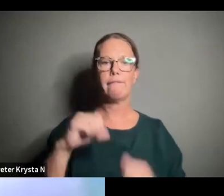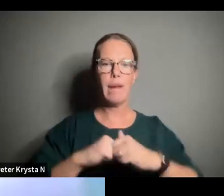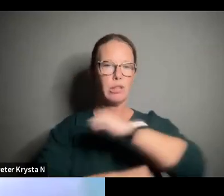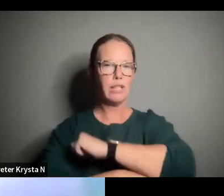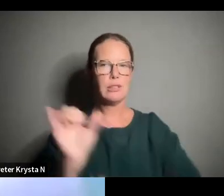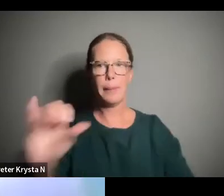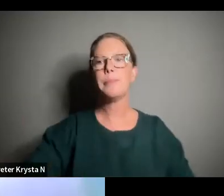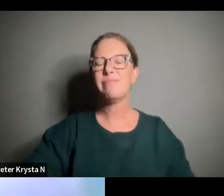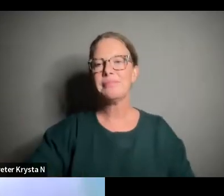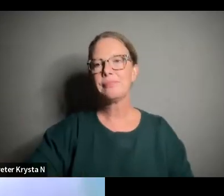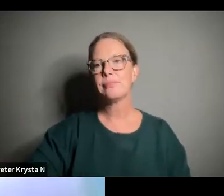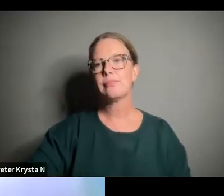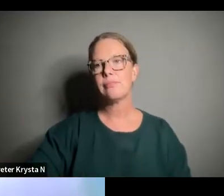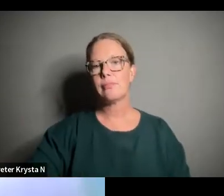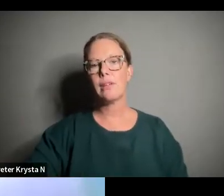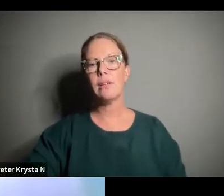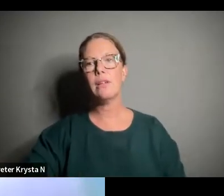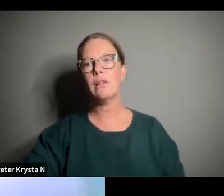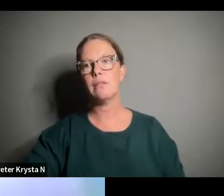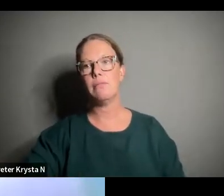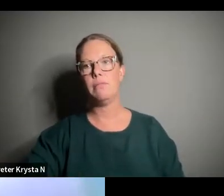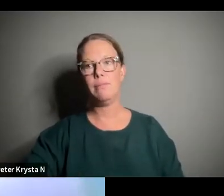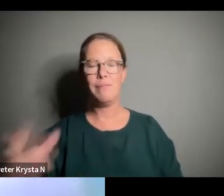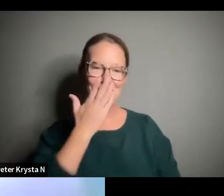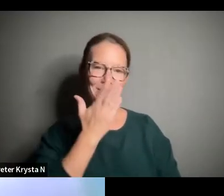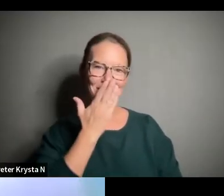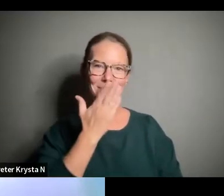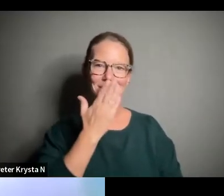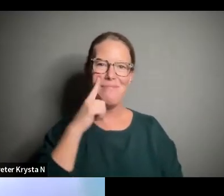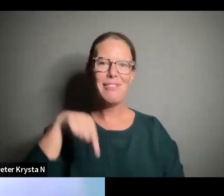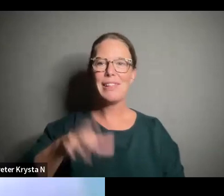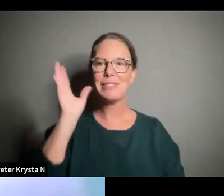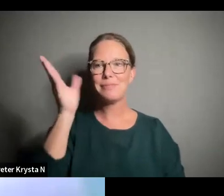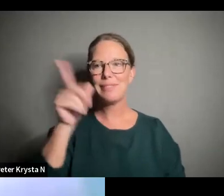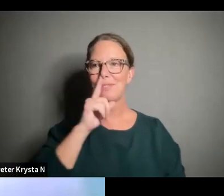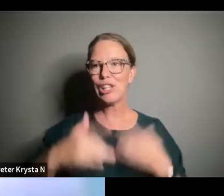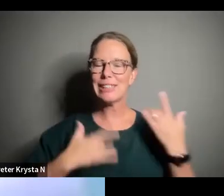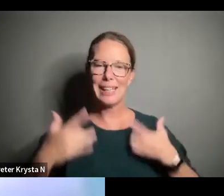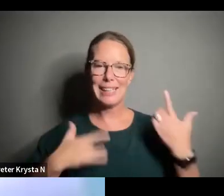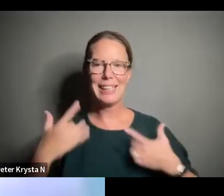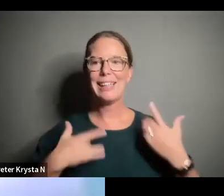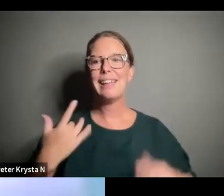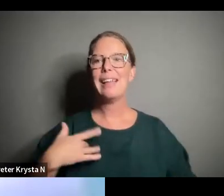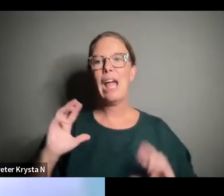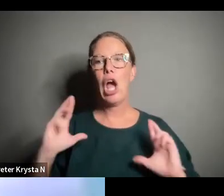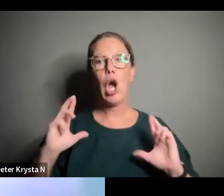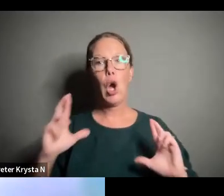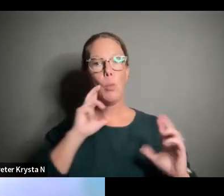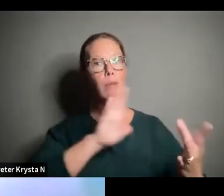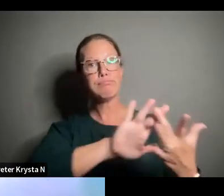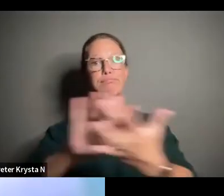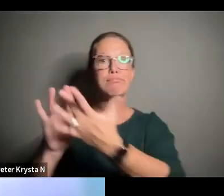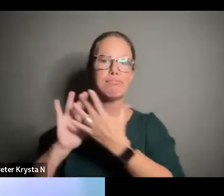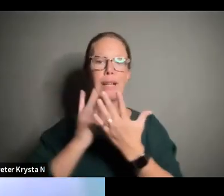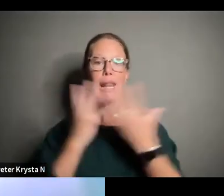also. So thank you for this, because it's been very exciting. And I hope we've reached a lot of people.